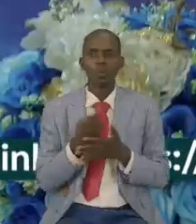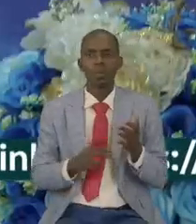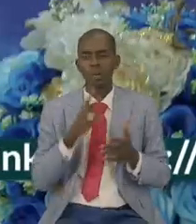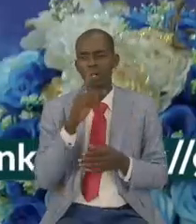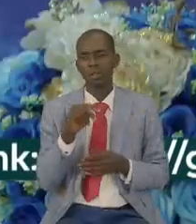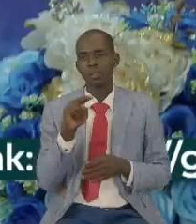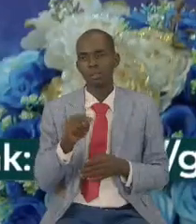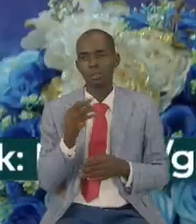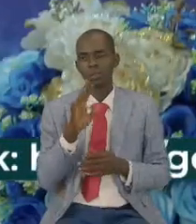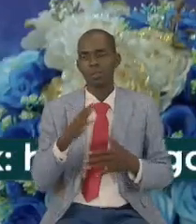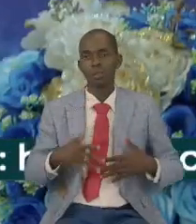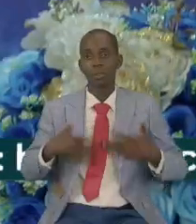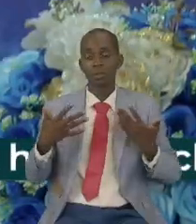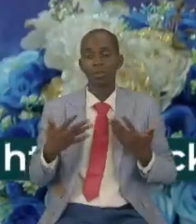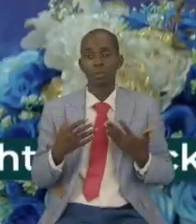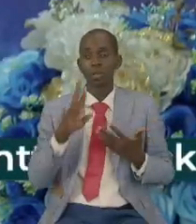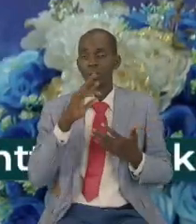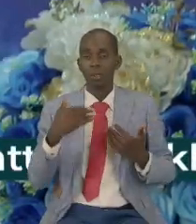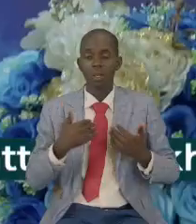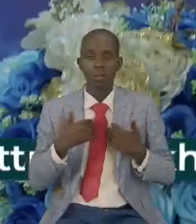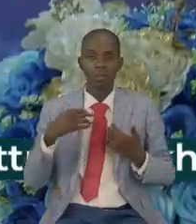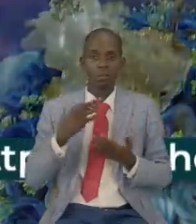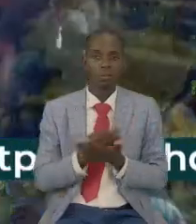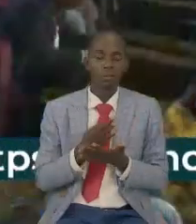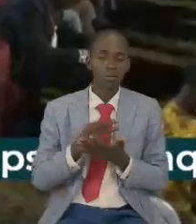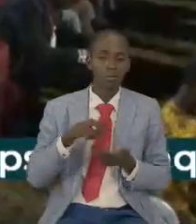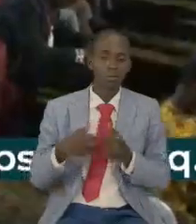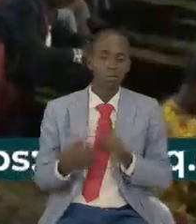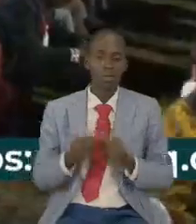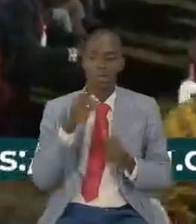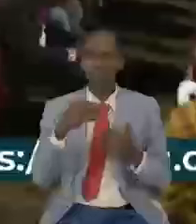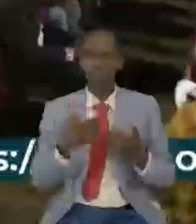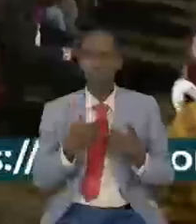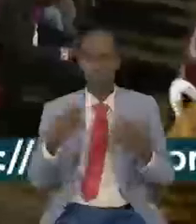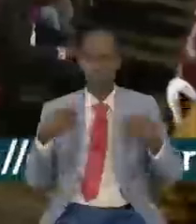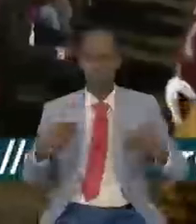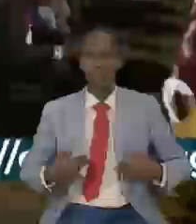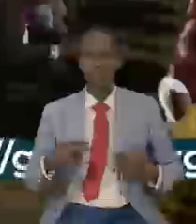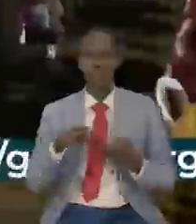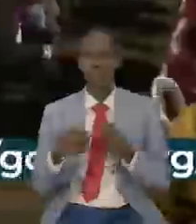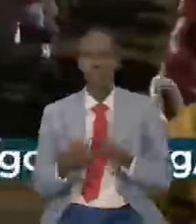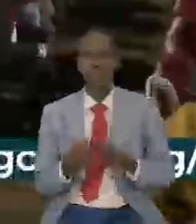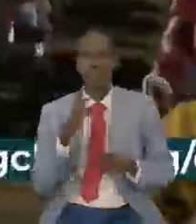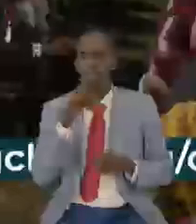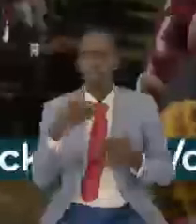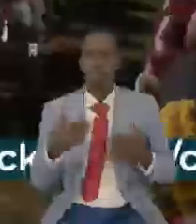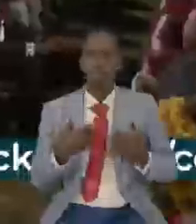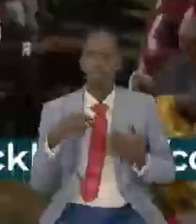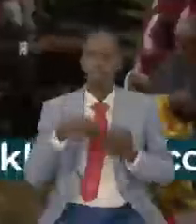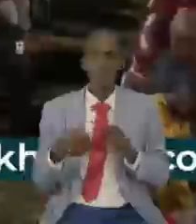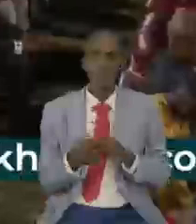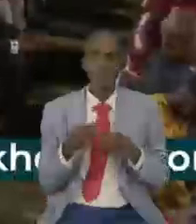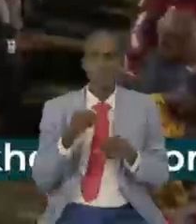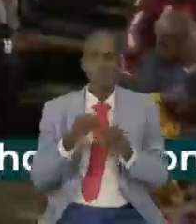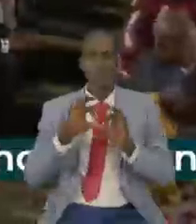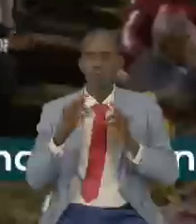souls, don't miss them. Go to language classes there, Kana, Gokana, and Goni languages